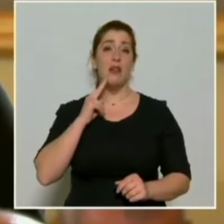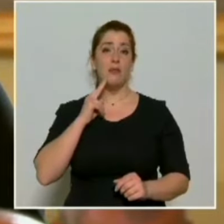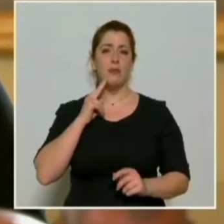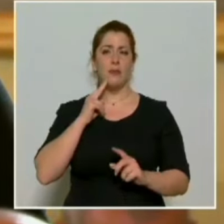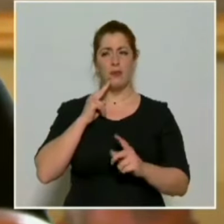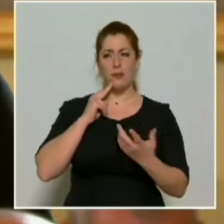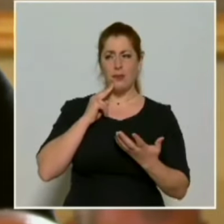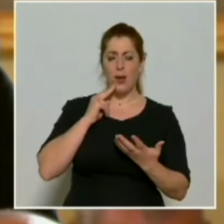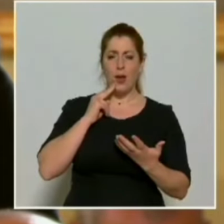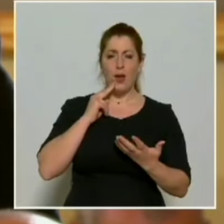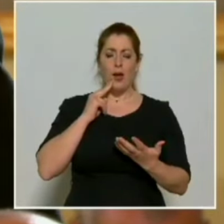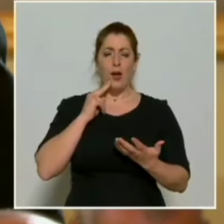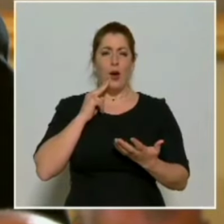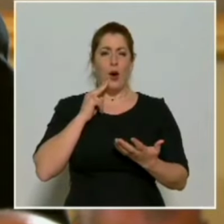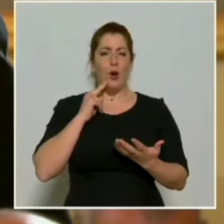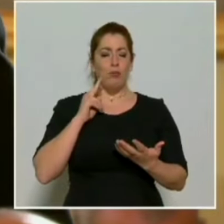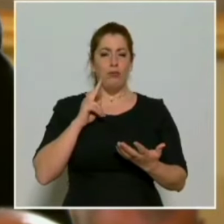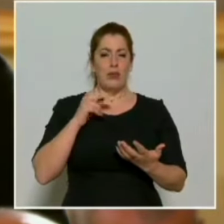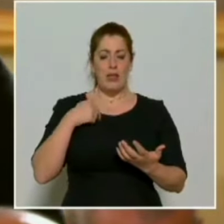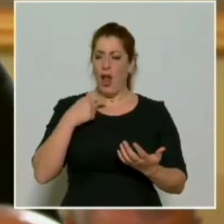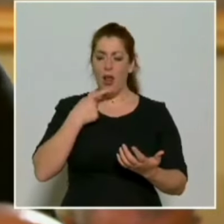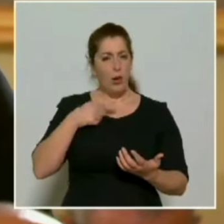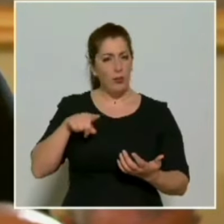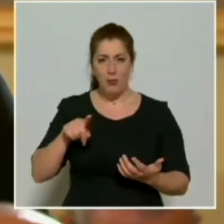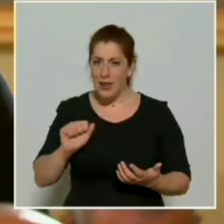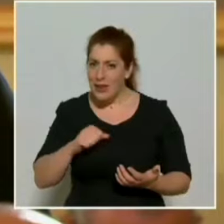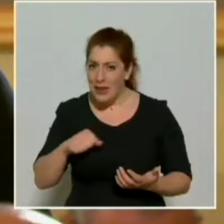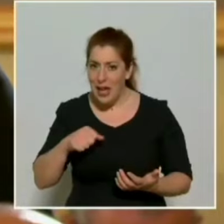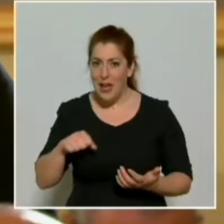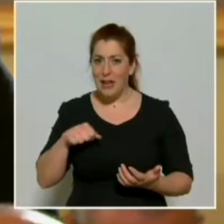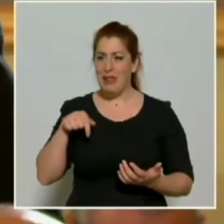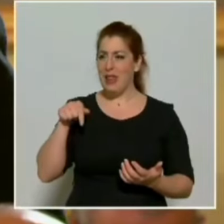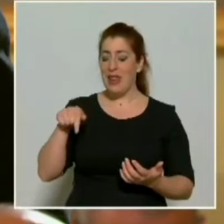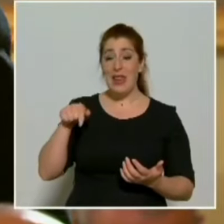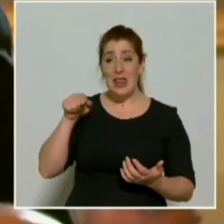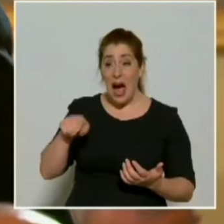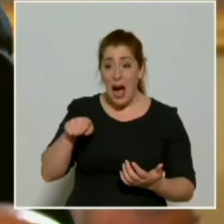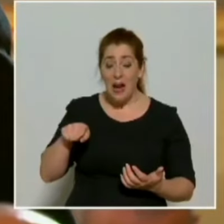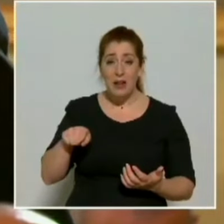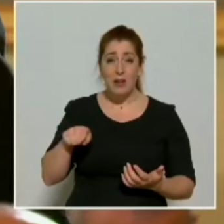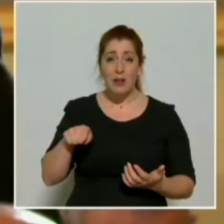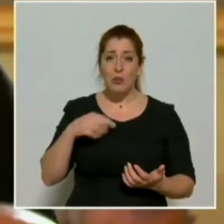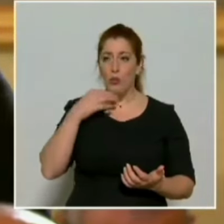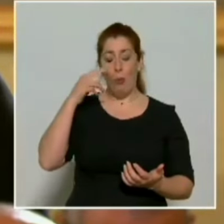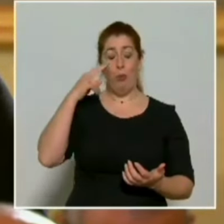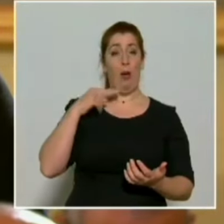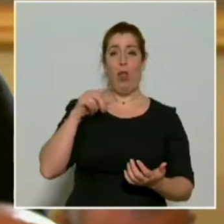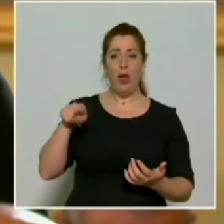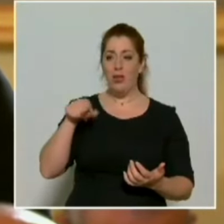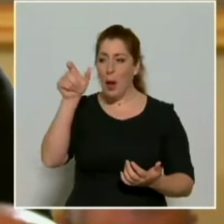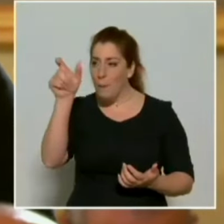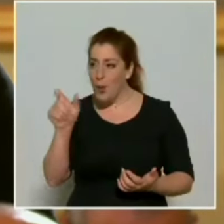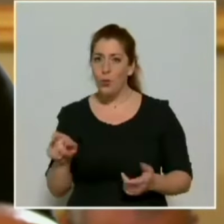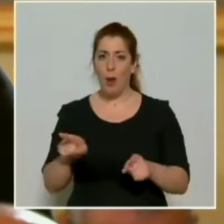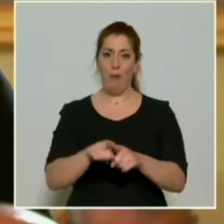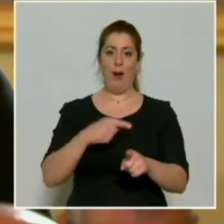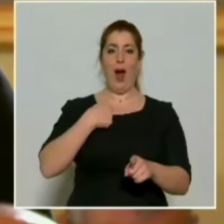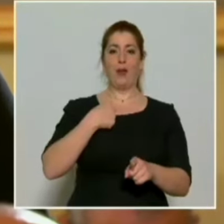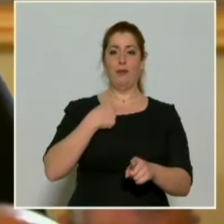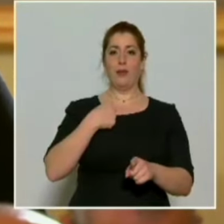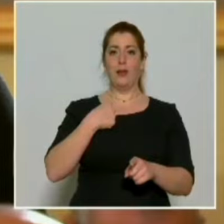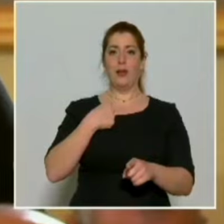jara dak tifel u dejjem kien jgħid u brown. U kont ngħidlu li u le huwa bniedem bħalna. Għalli